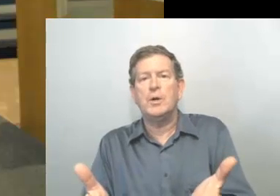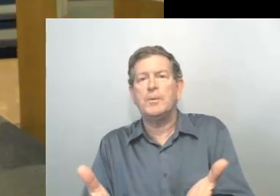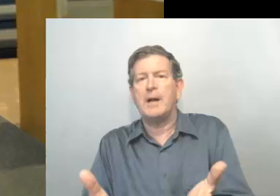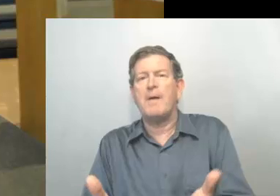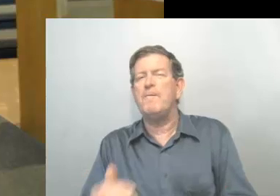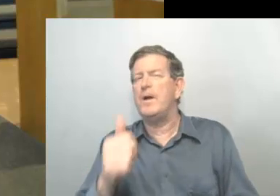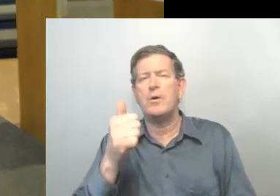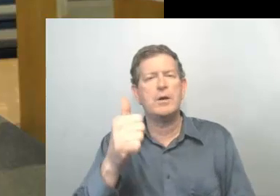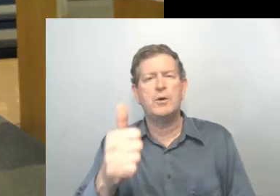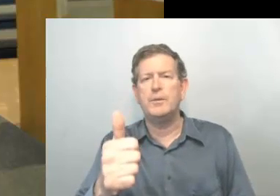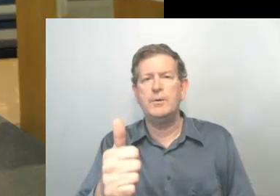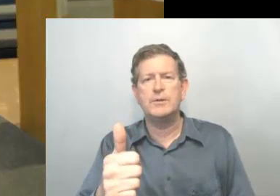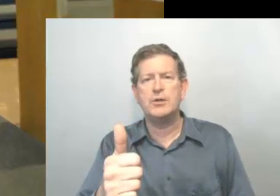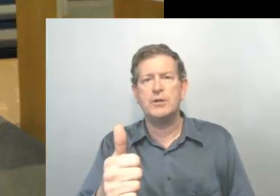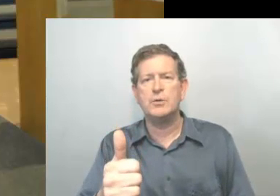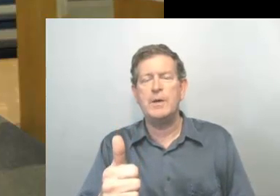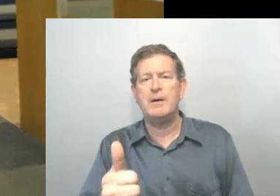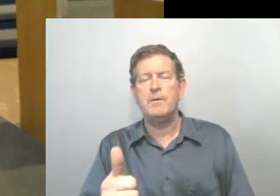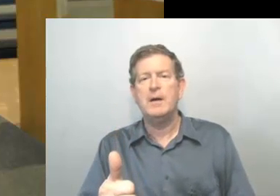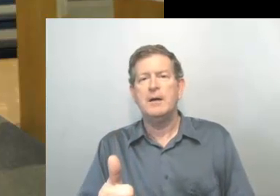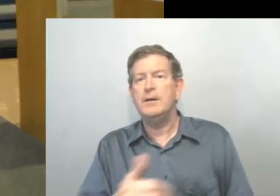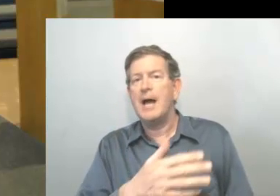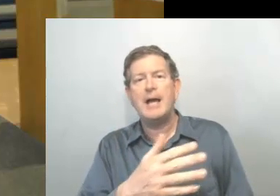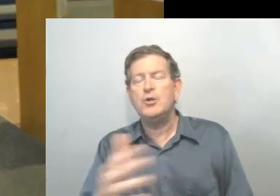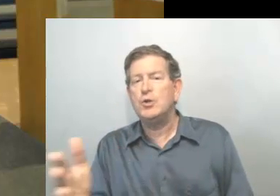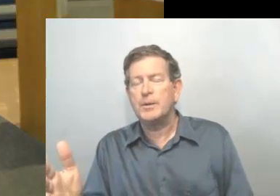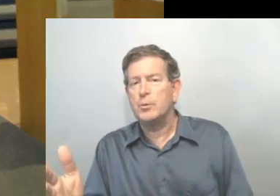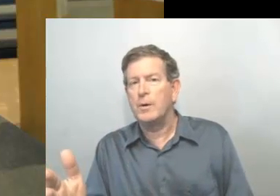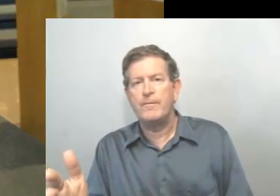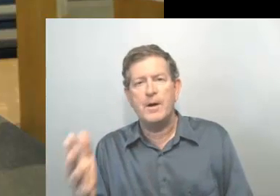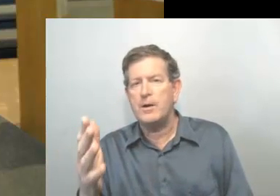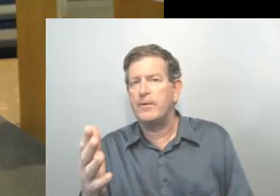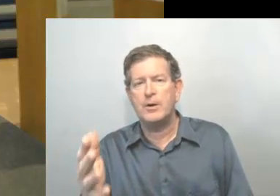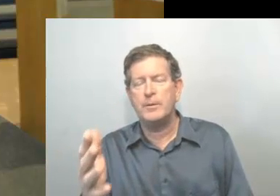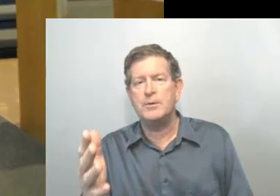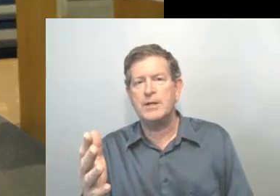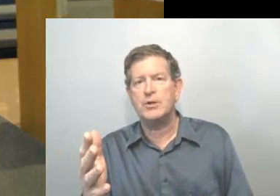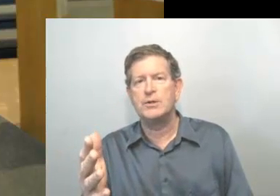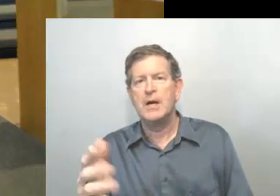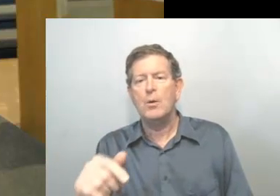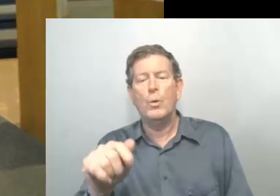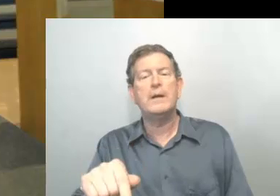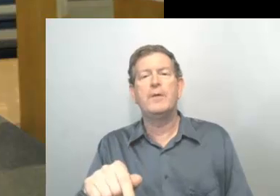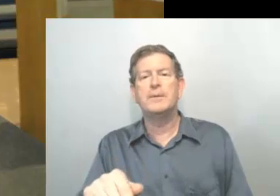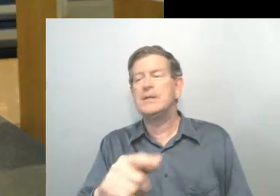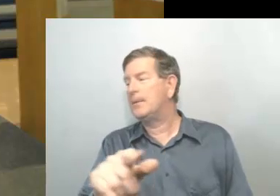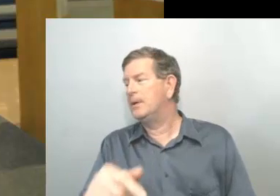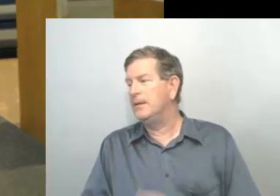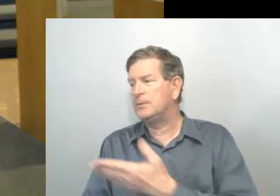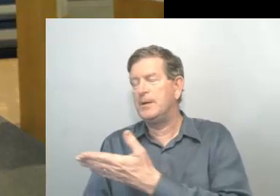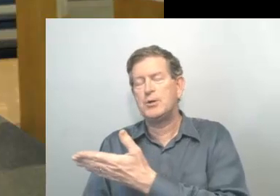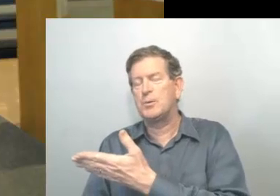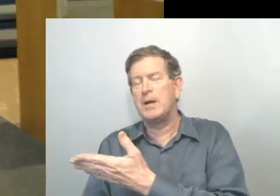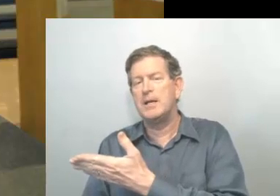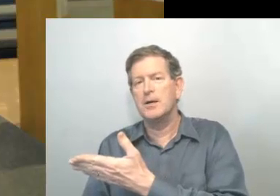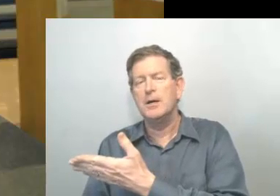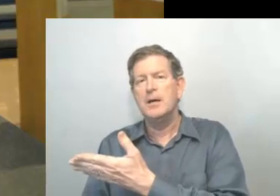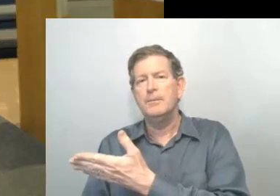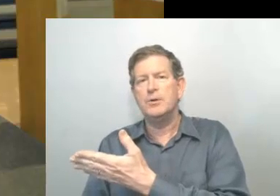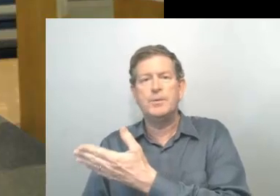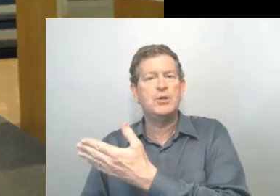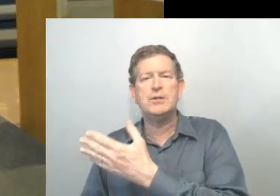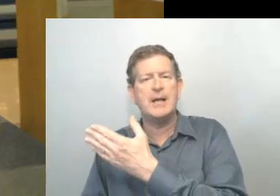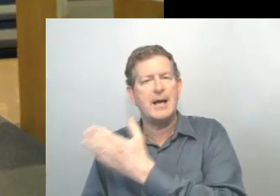Our children are very good musicians. We have 9 children who are very, very good musicians. One of them is not in this picture right